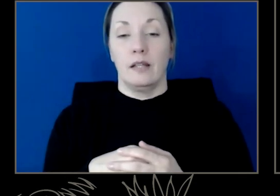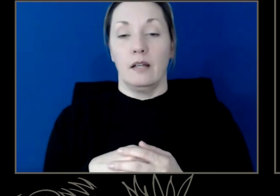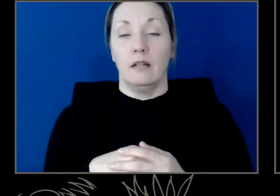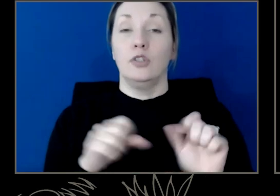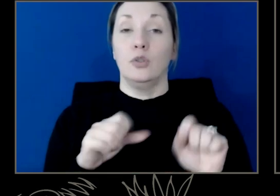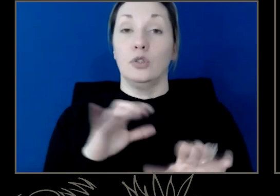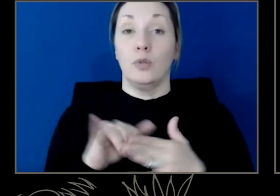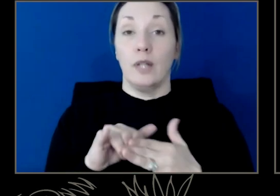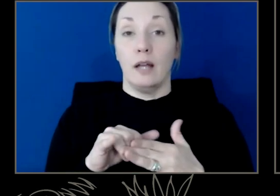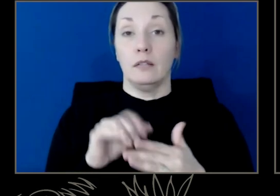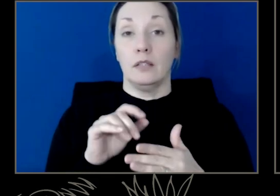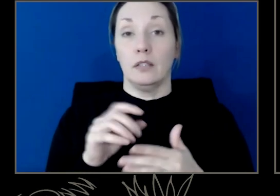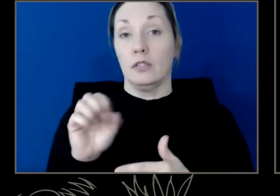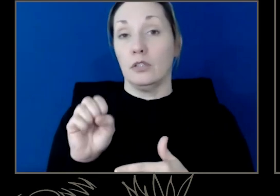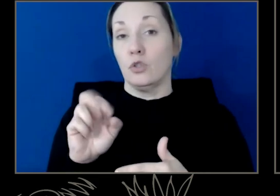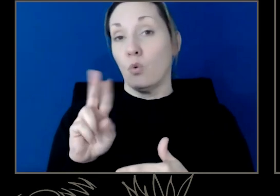server,